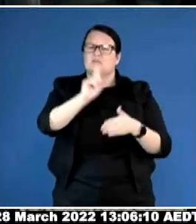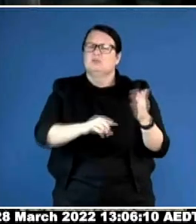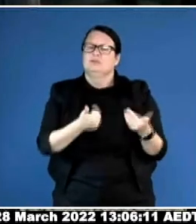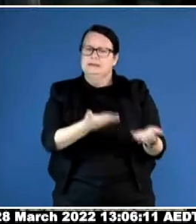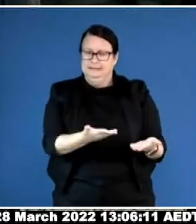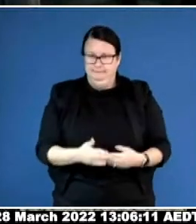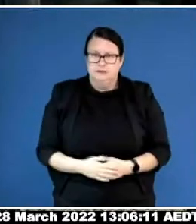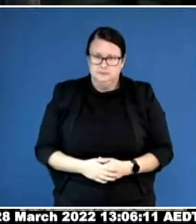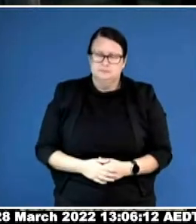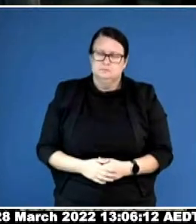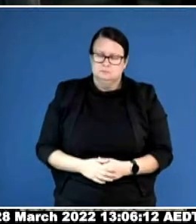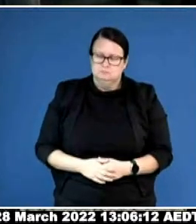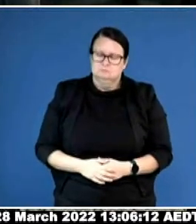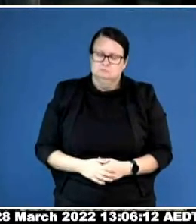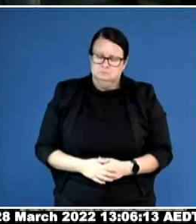So